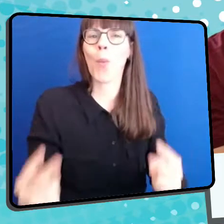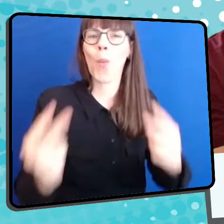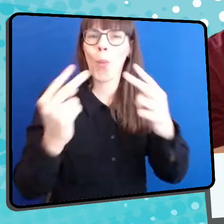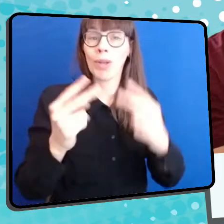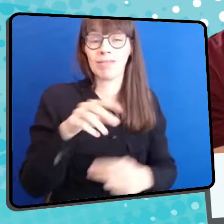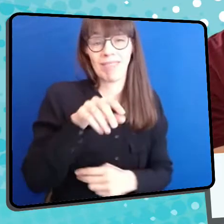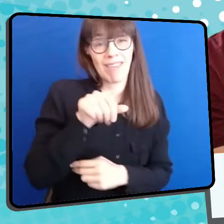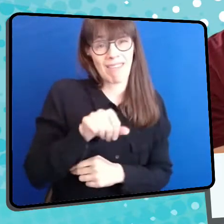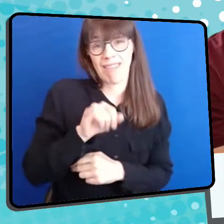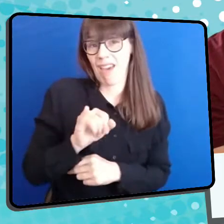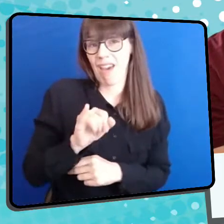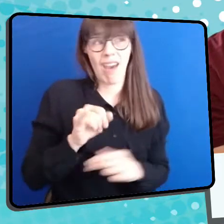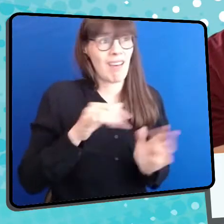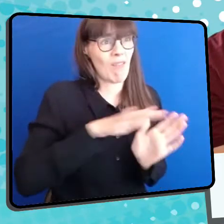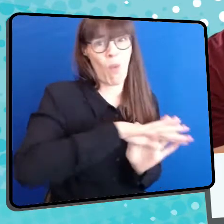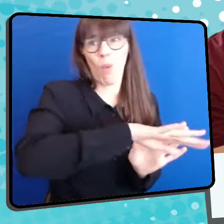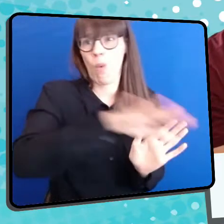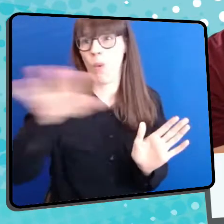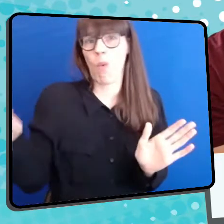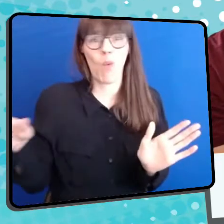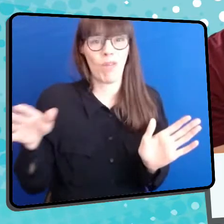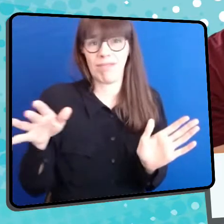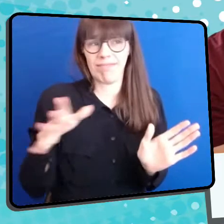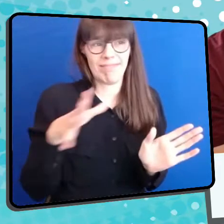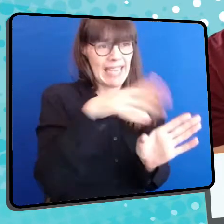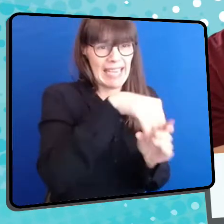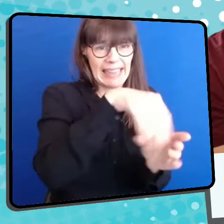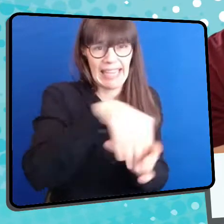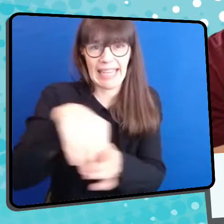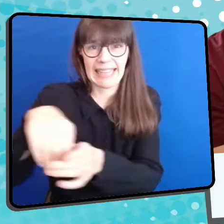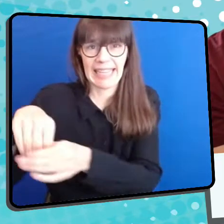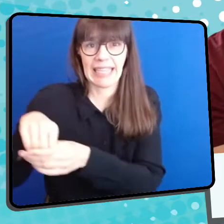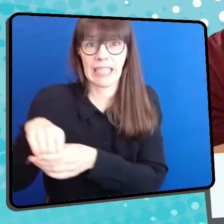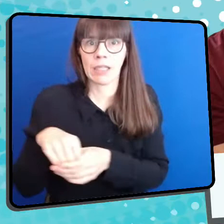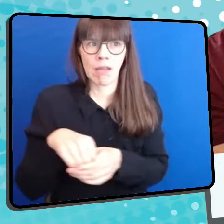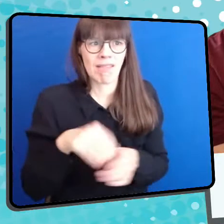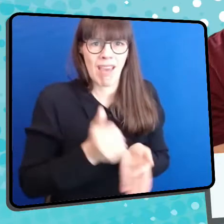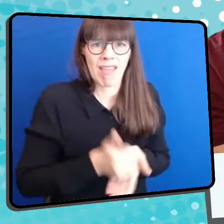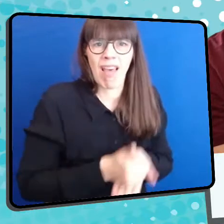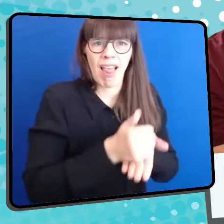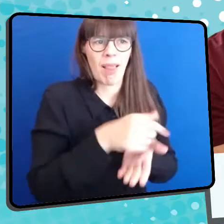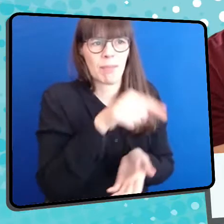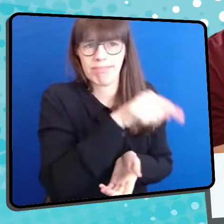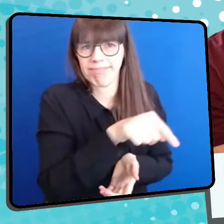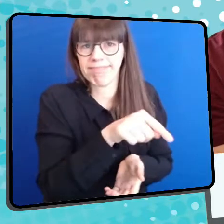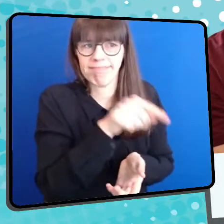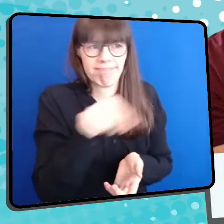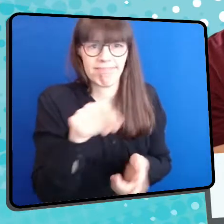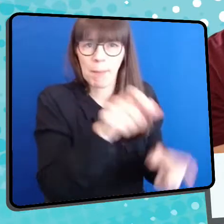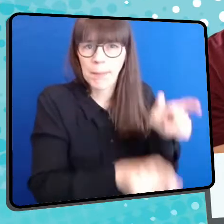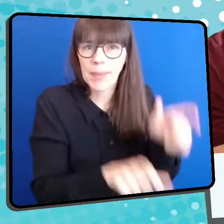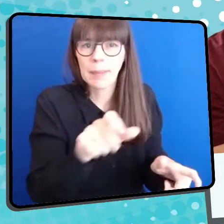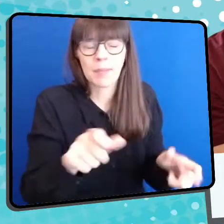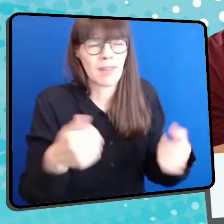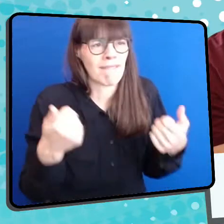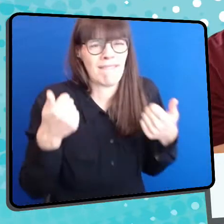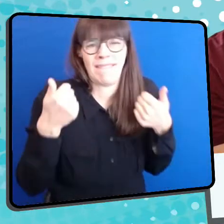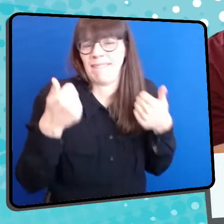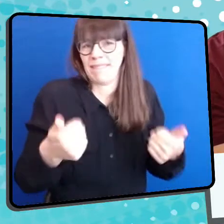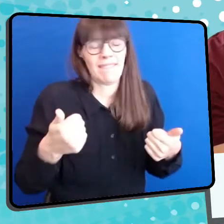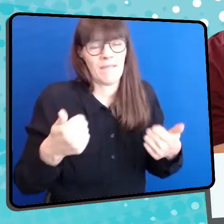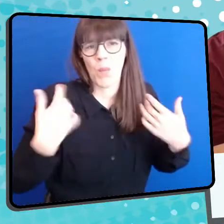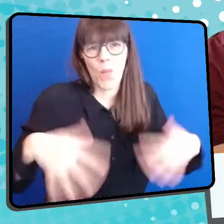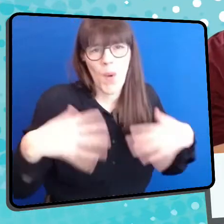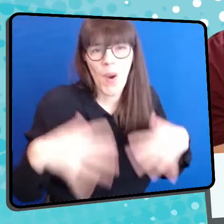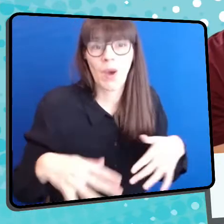literally everywhere, and like, you know, finding places where it can really help people is fantastic. Like, let's use the